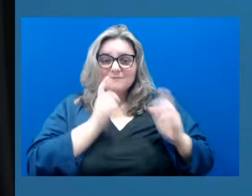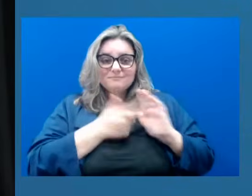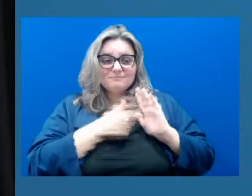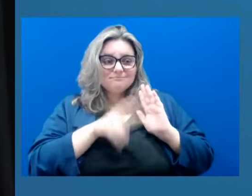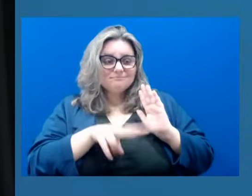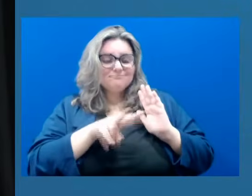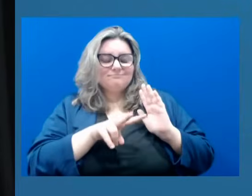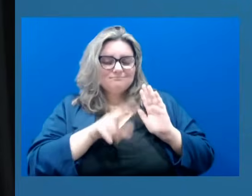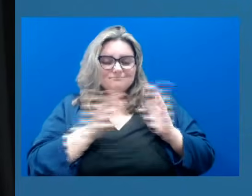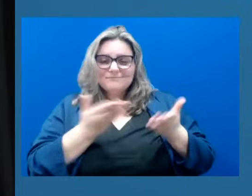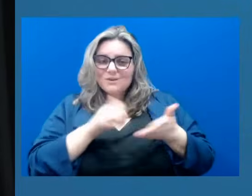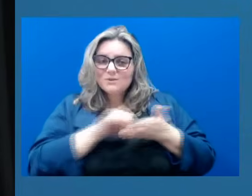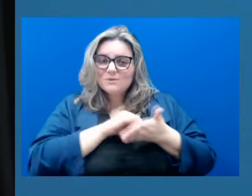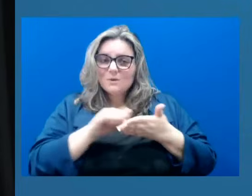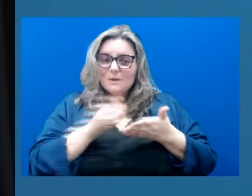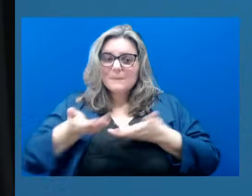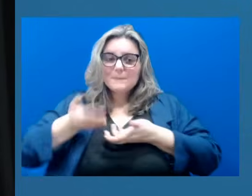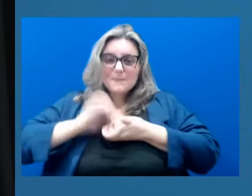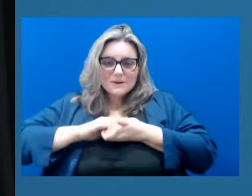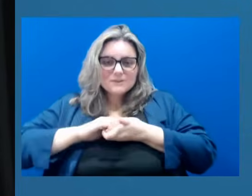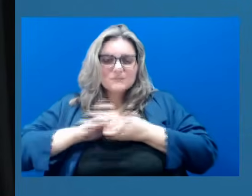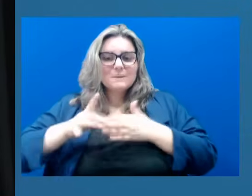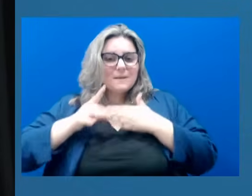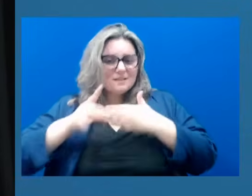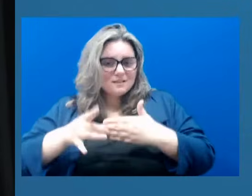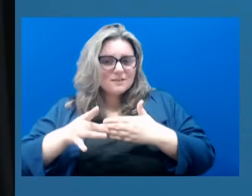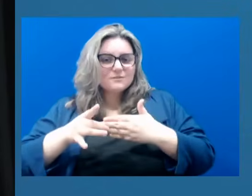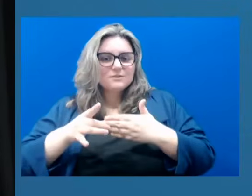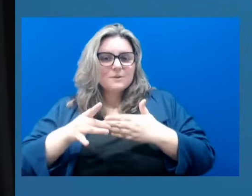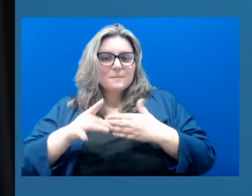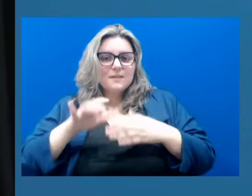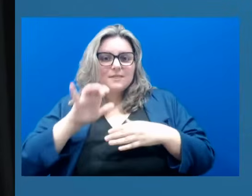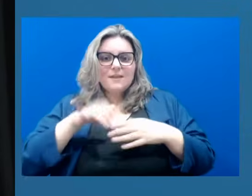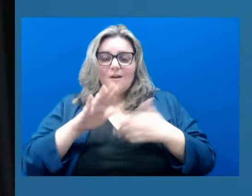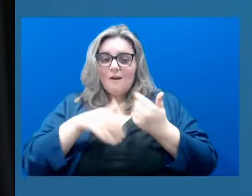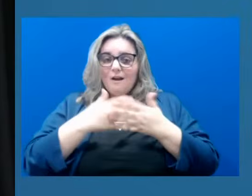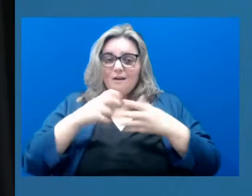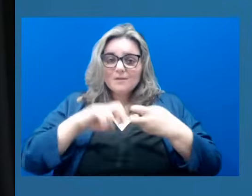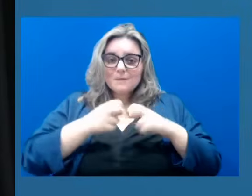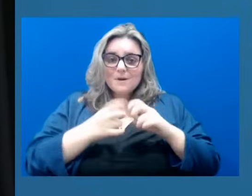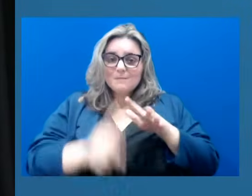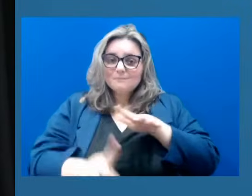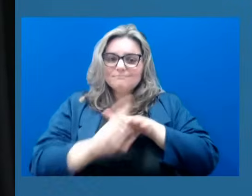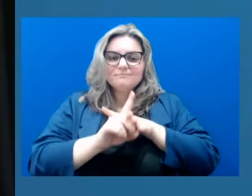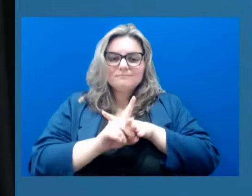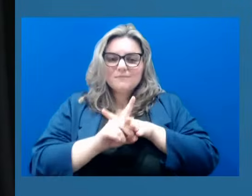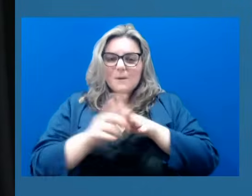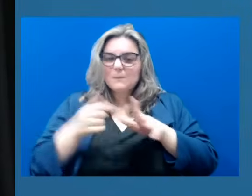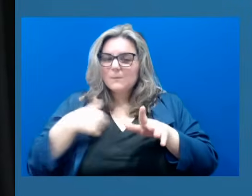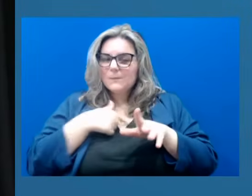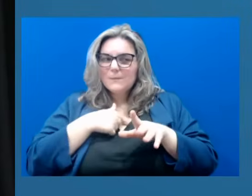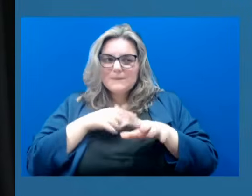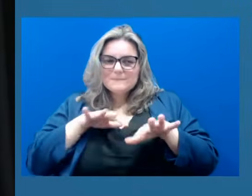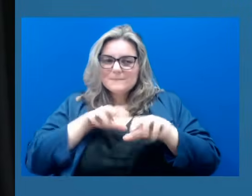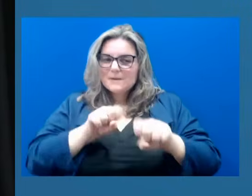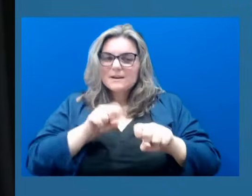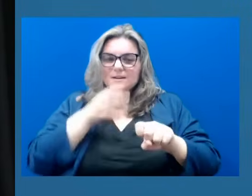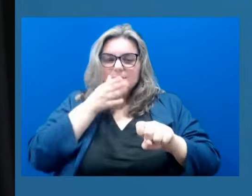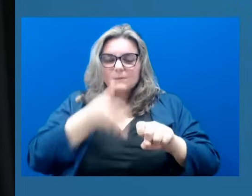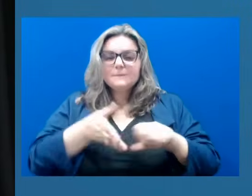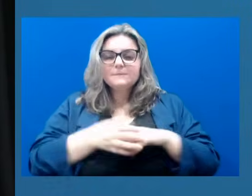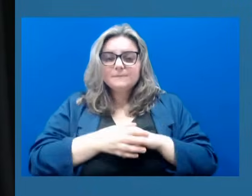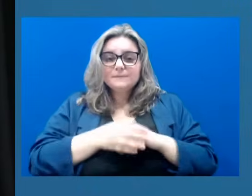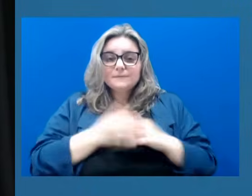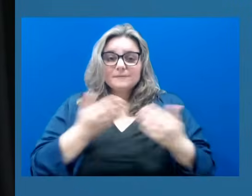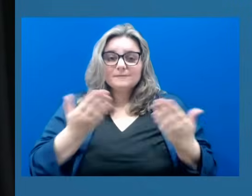Partnership, leadership that attacks the problems that exist. And in New Rochelle and in other press